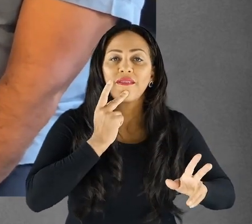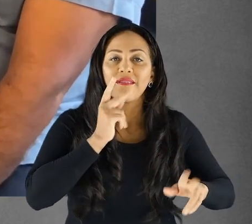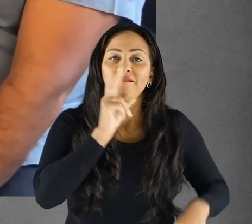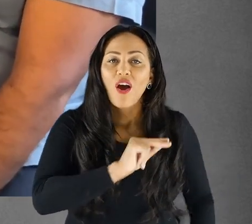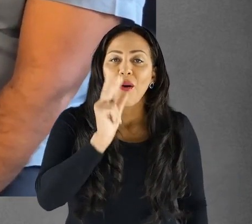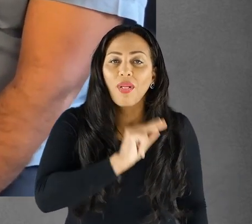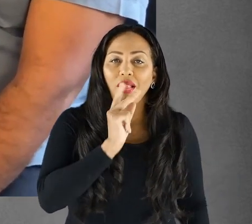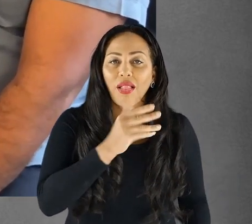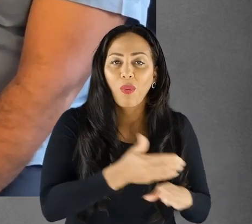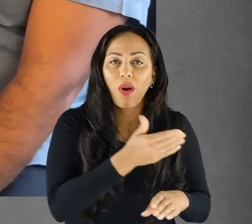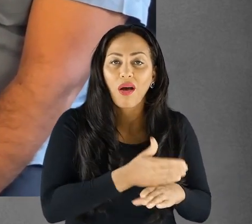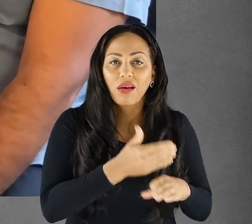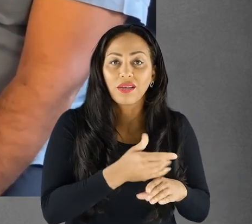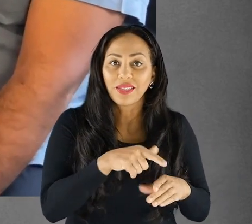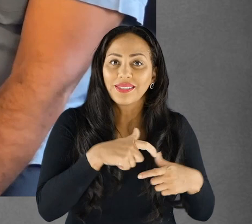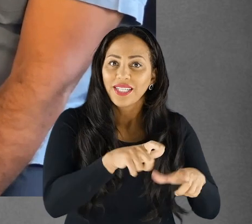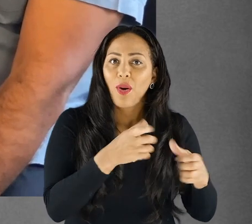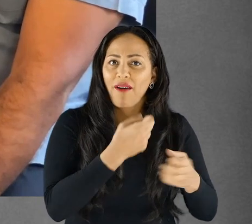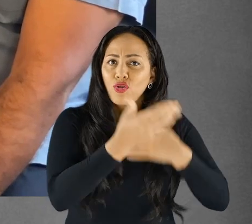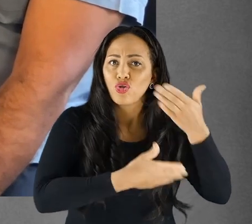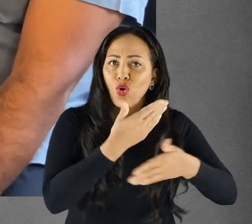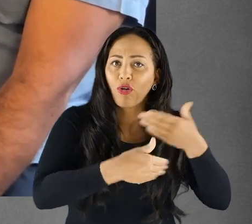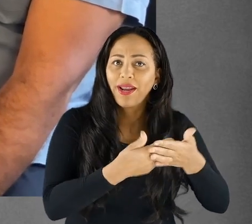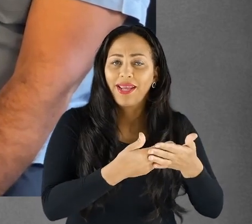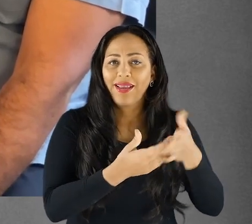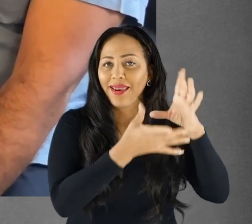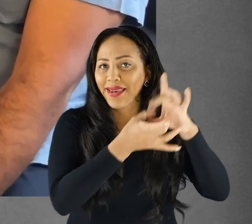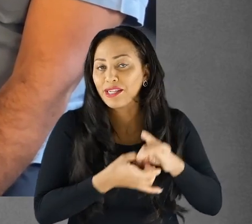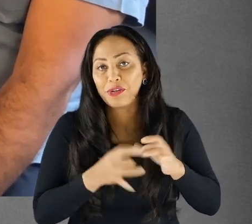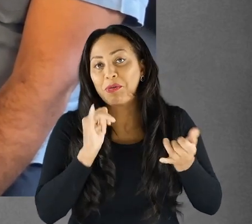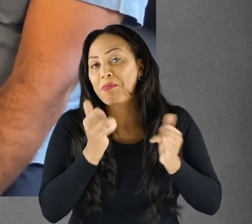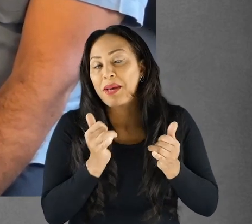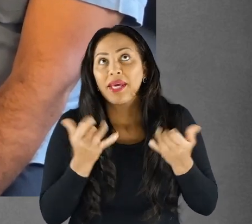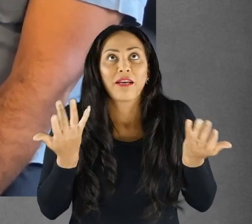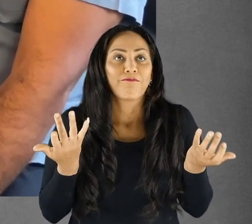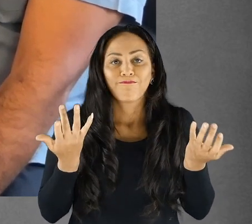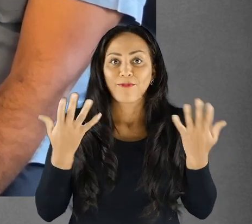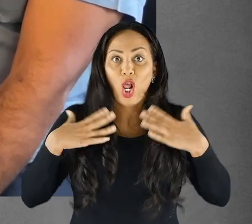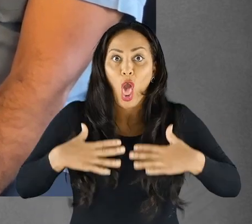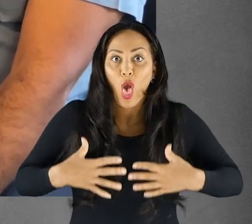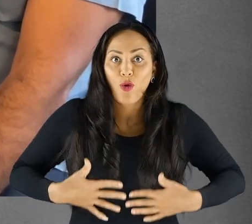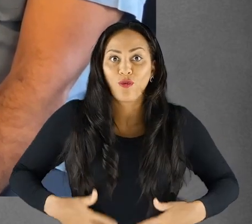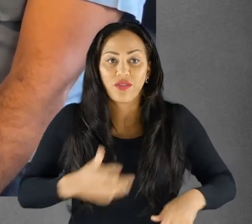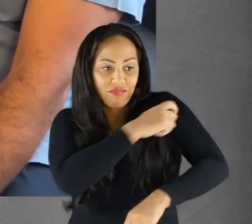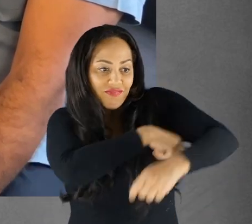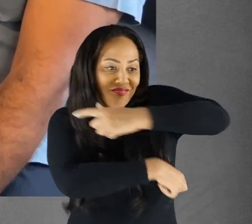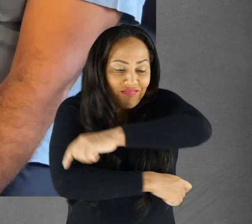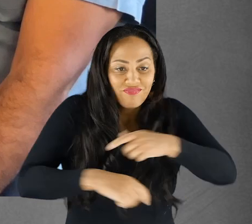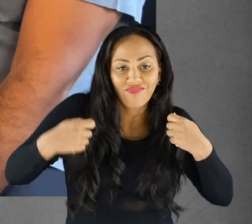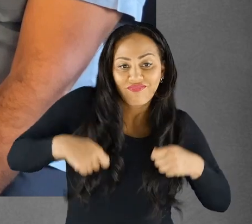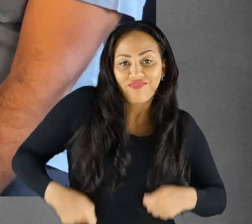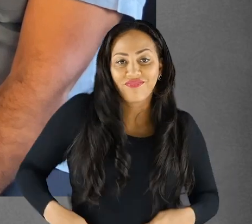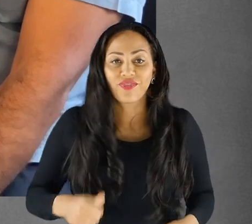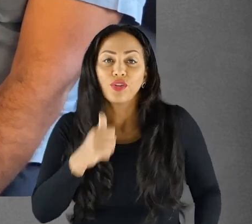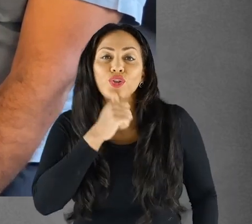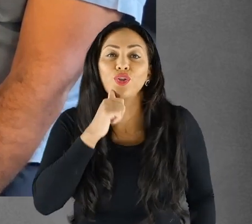you know, everything's a story. You don't have to be saying, and then this happened. You can just tell the story of trying to get in and out of clothes, and you can use just like